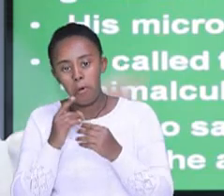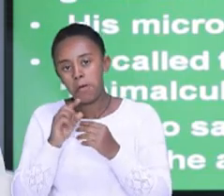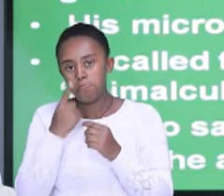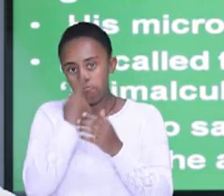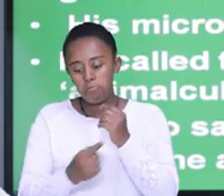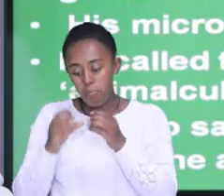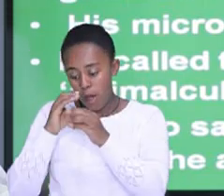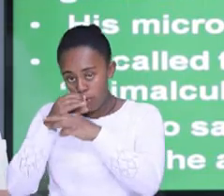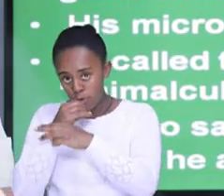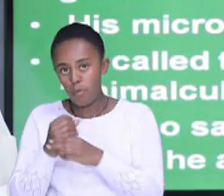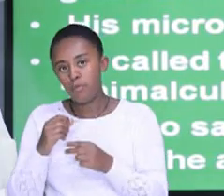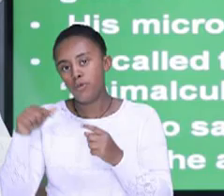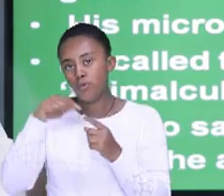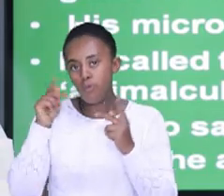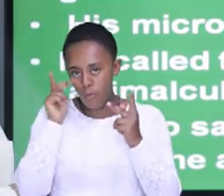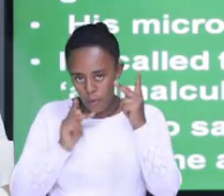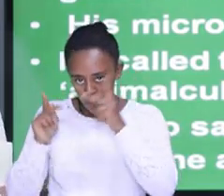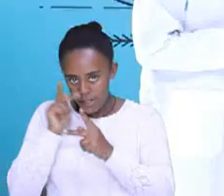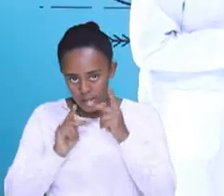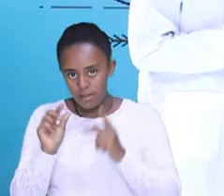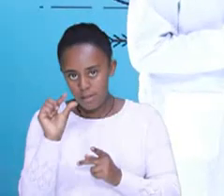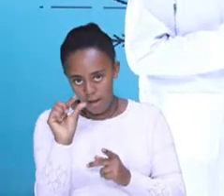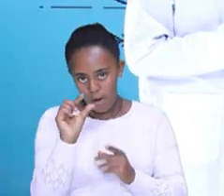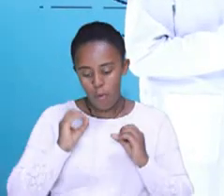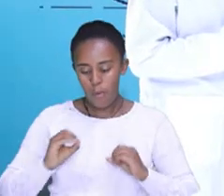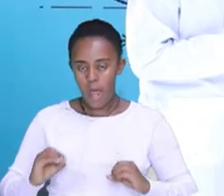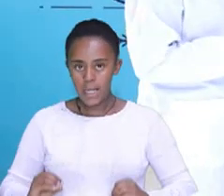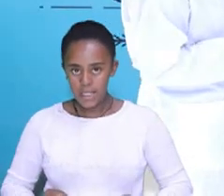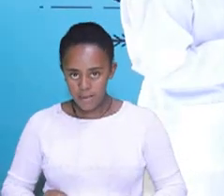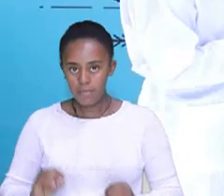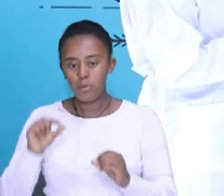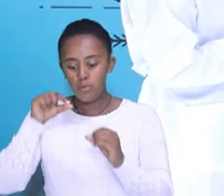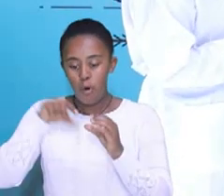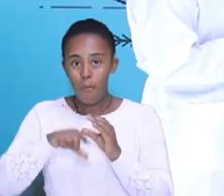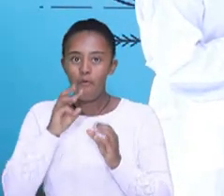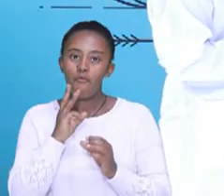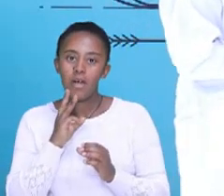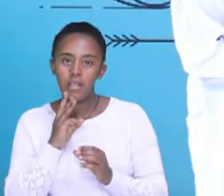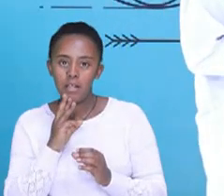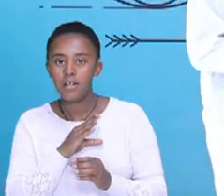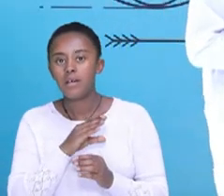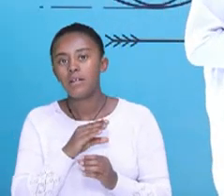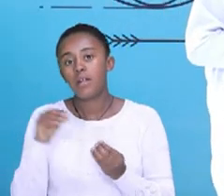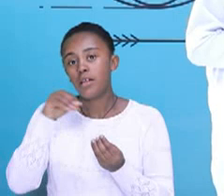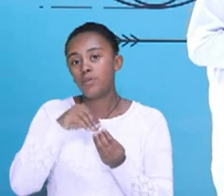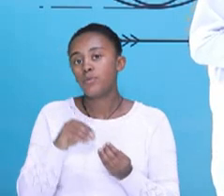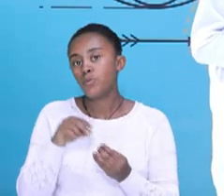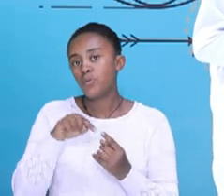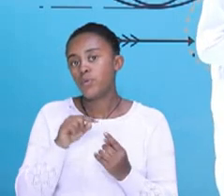to observe the tiny organisms in drop of water. And in addition to